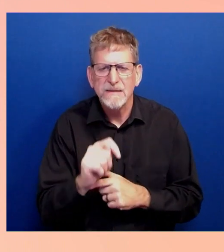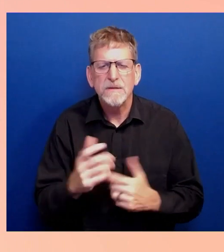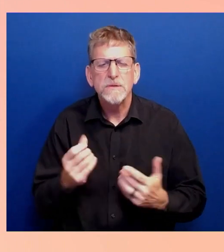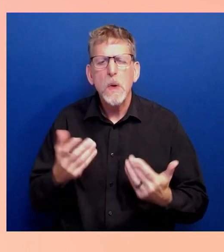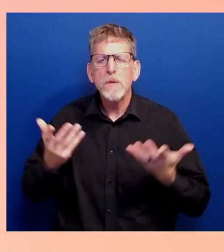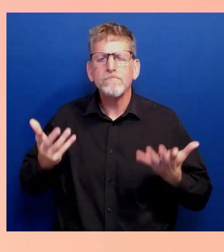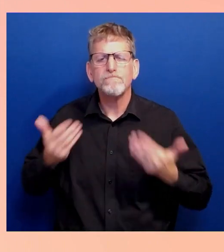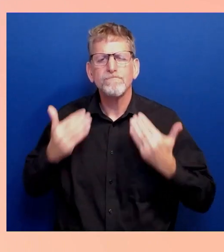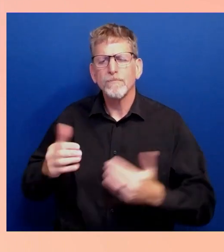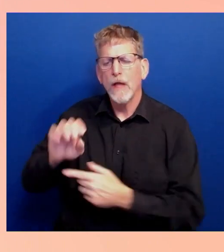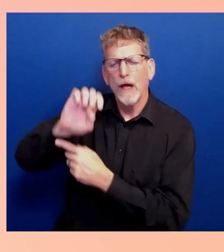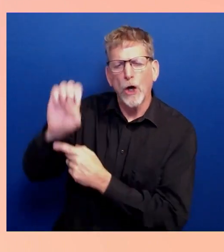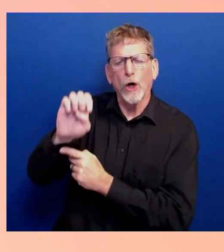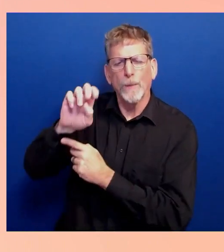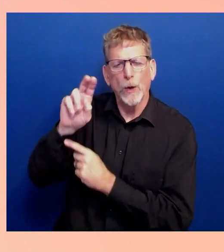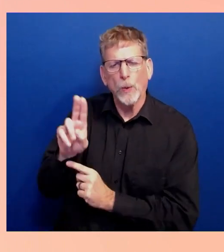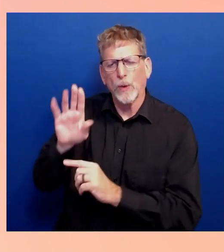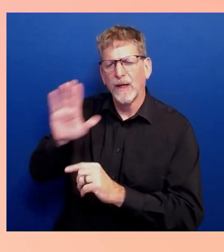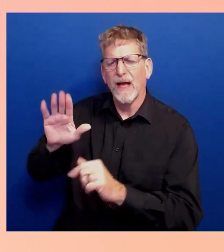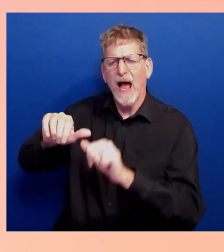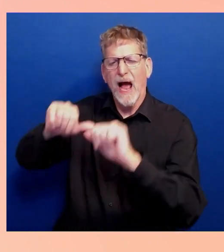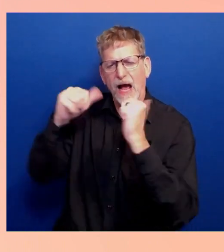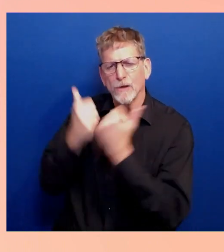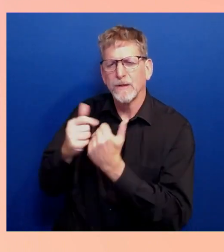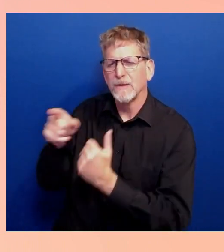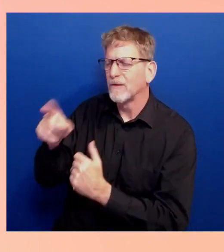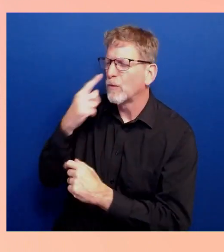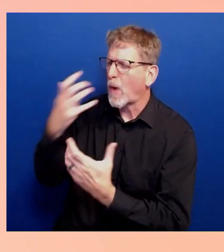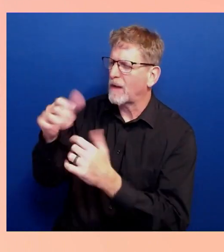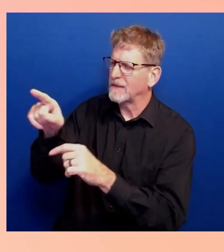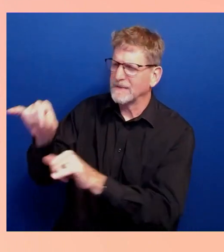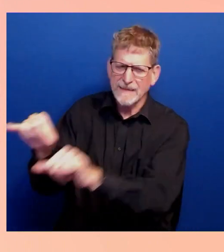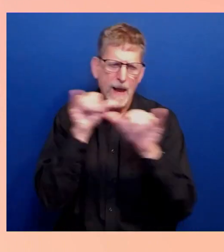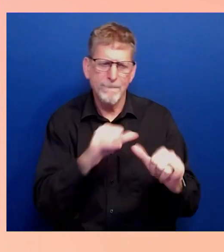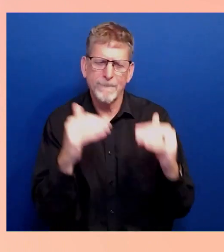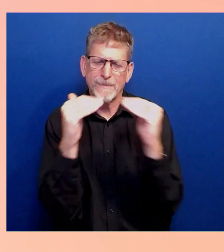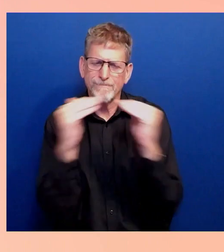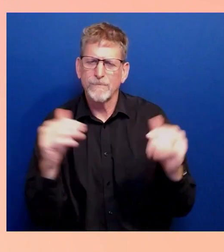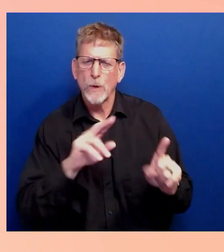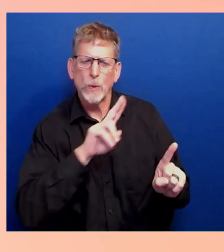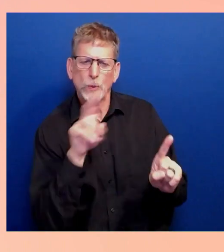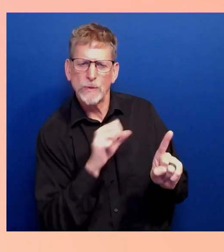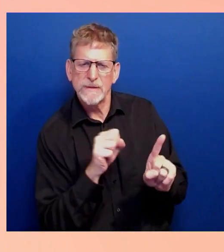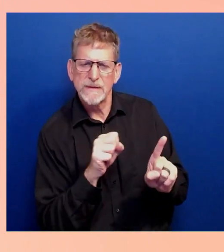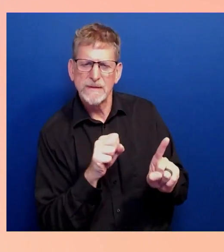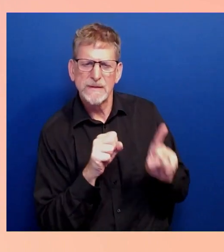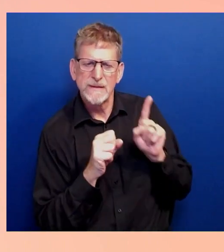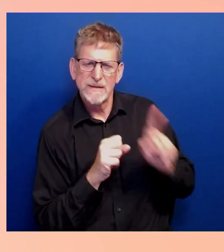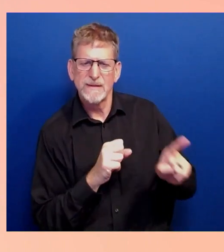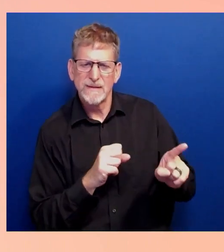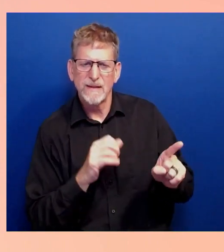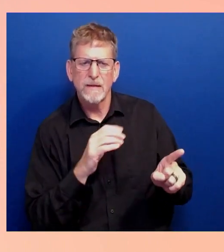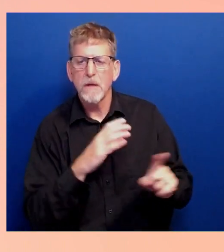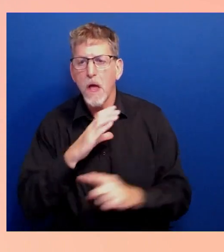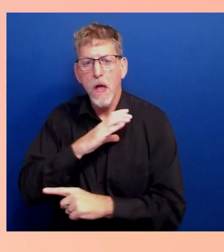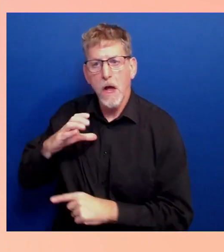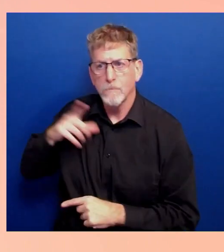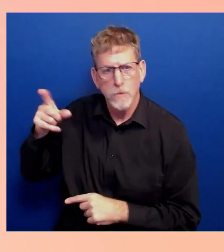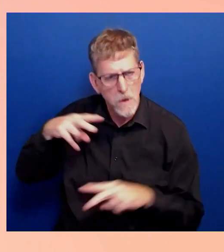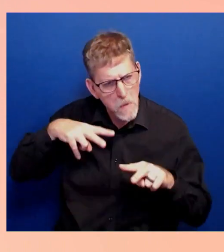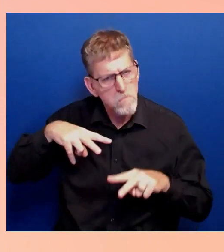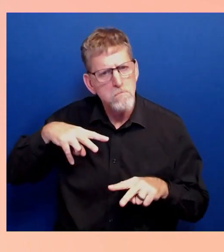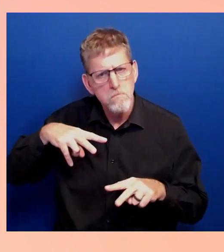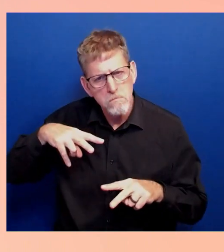with the US Access Board? And the Commission liked the idea, but given that they didn't have the legal basis for